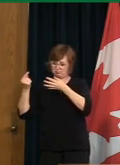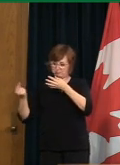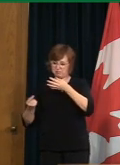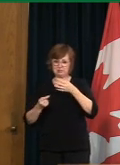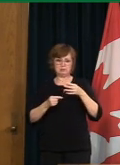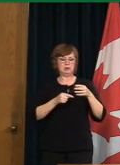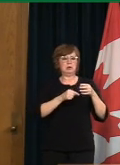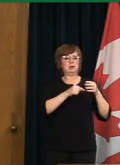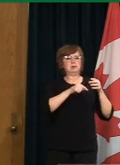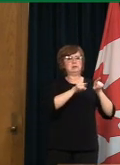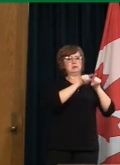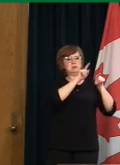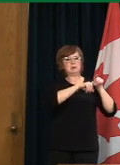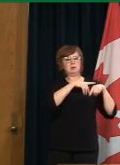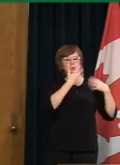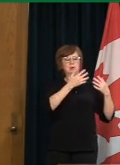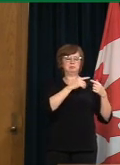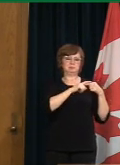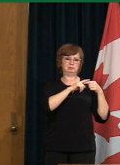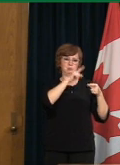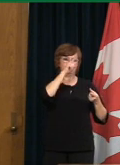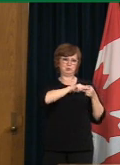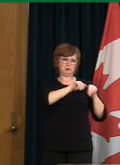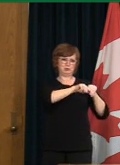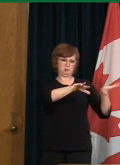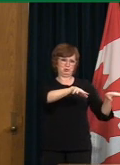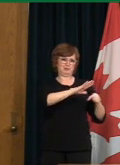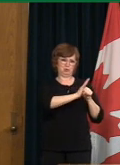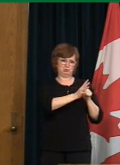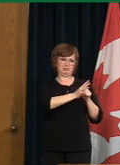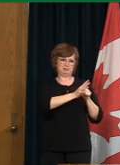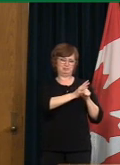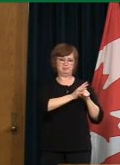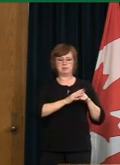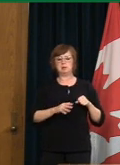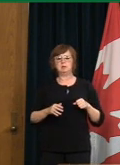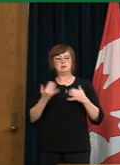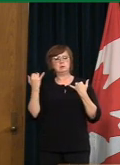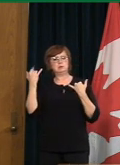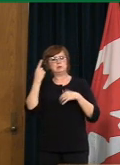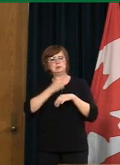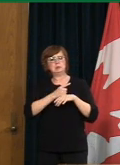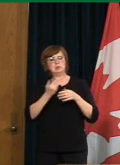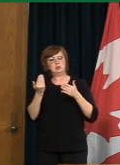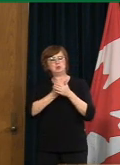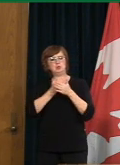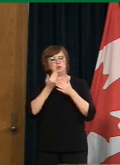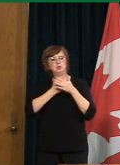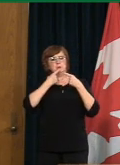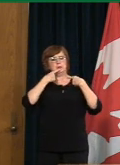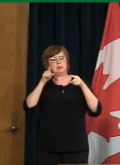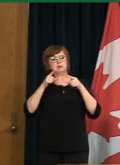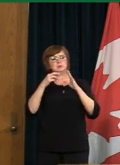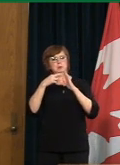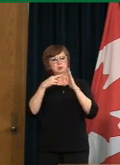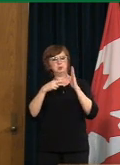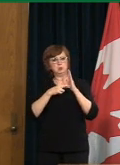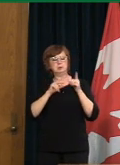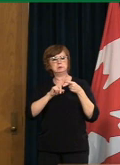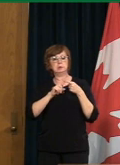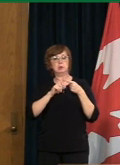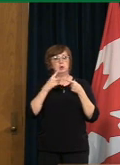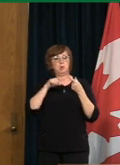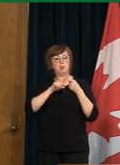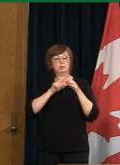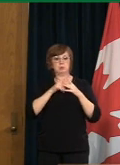communities. So today, we're announcing a number of new measures and restrictions. These new measures come into effect this Friday, and